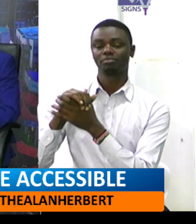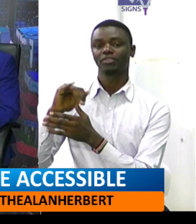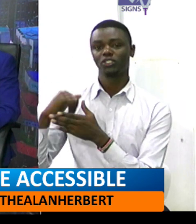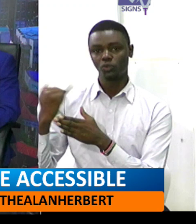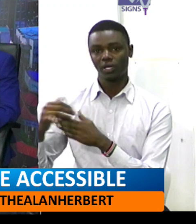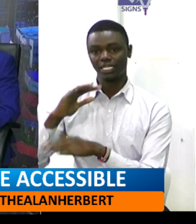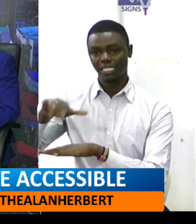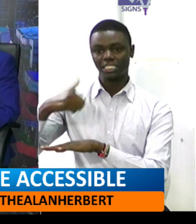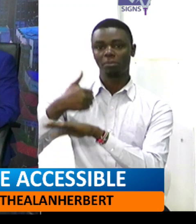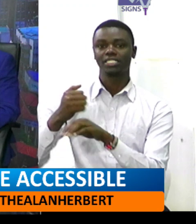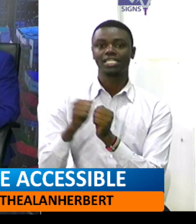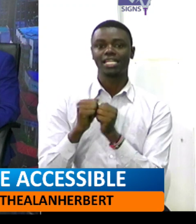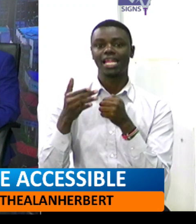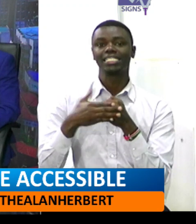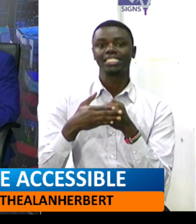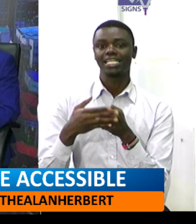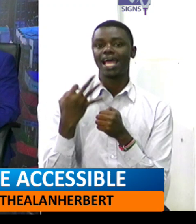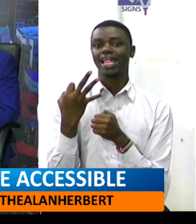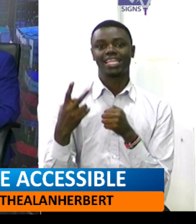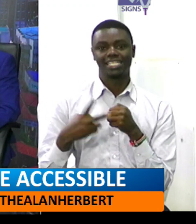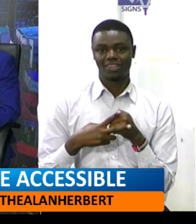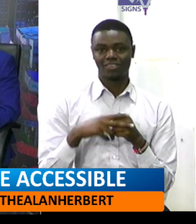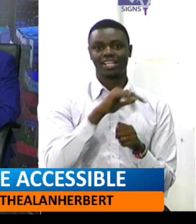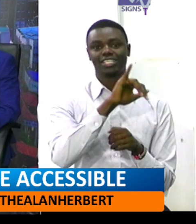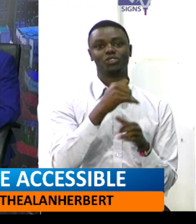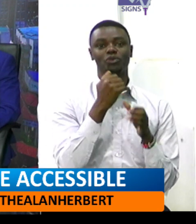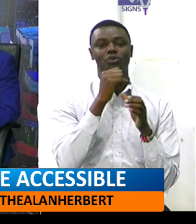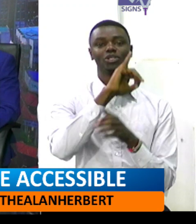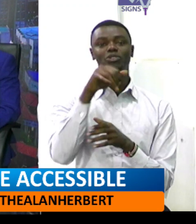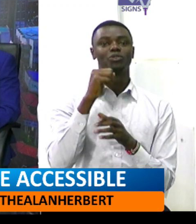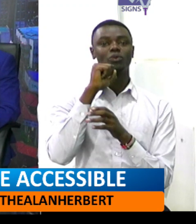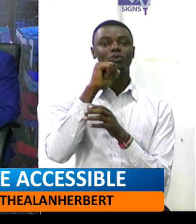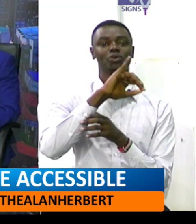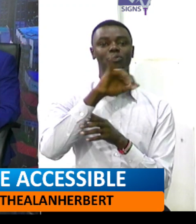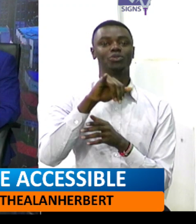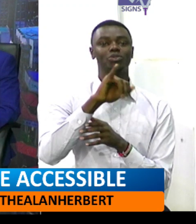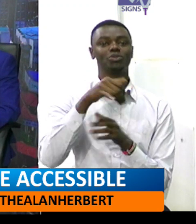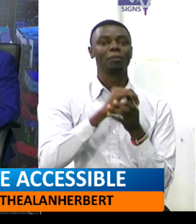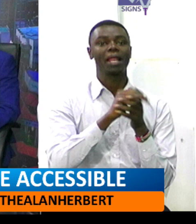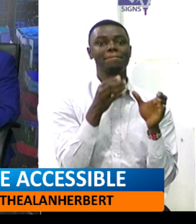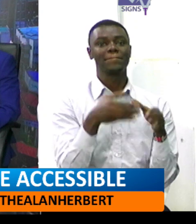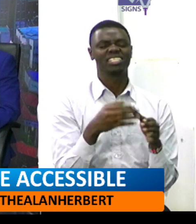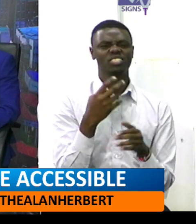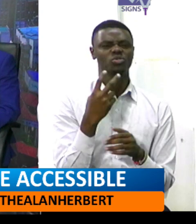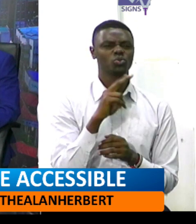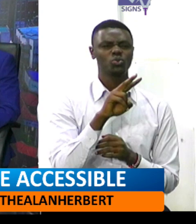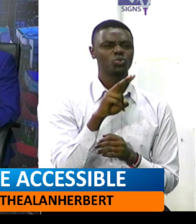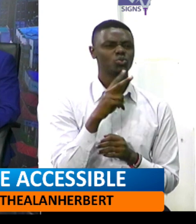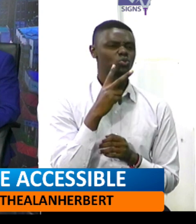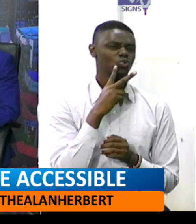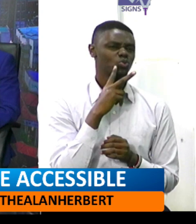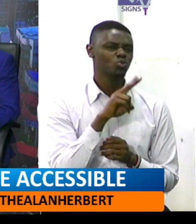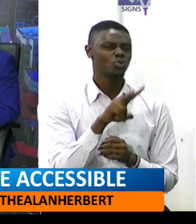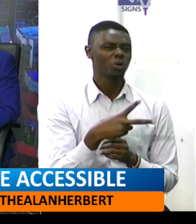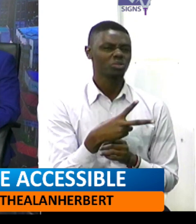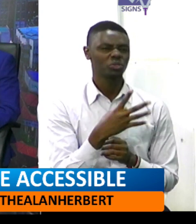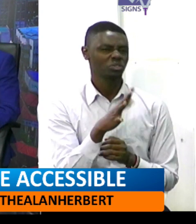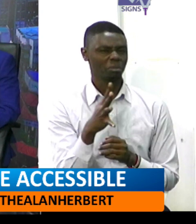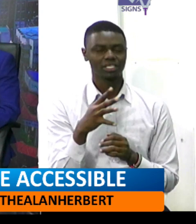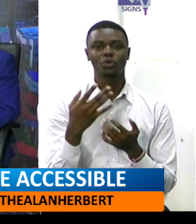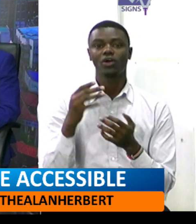established 1937. Jubilee Party, I think, is latter day Yeah. 2000 party. Yeah. So Jubilee Insurance was